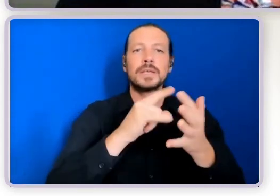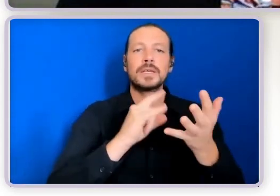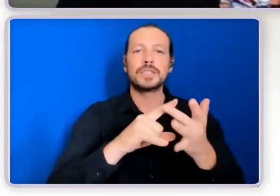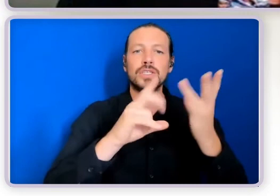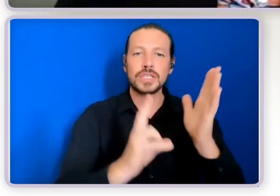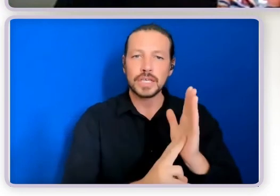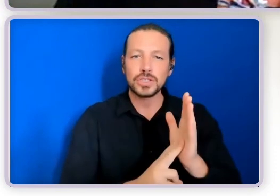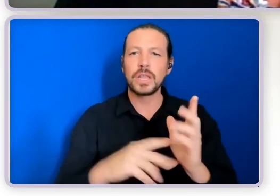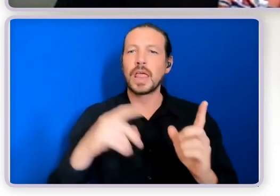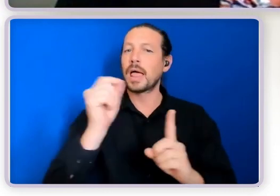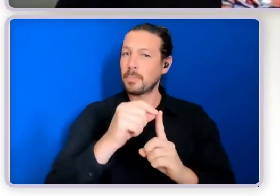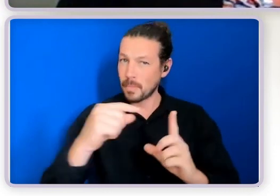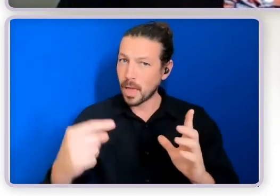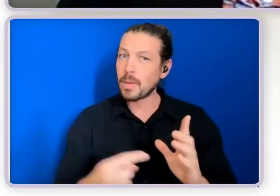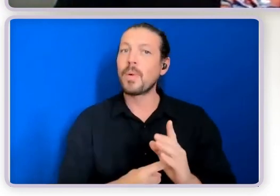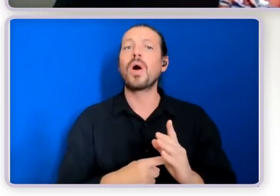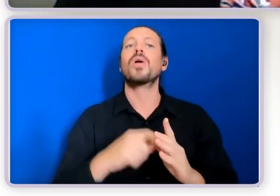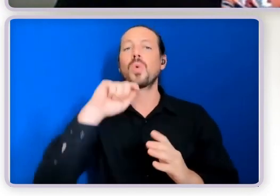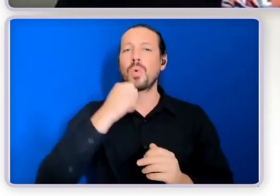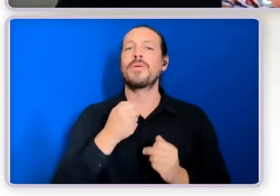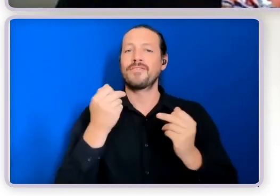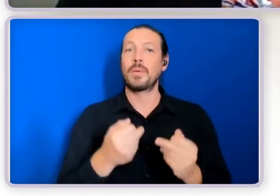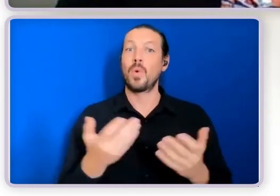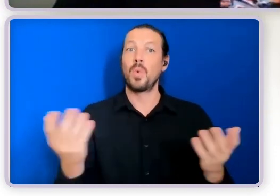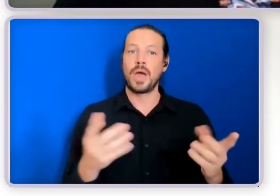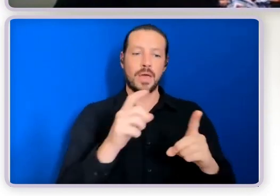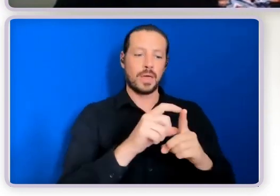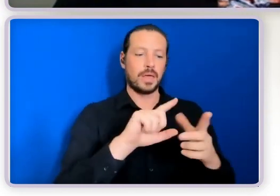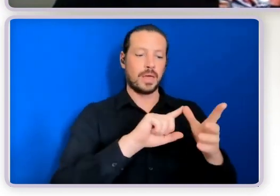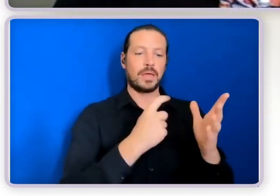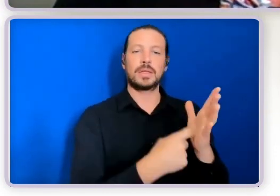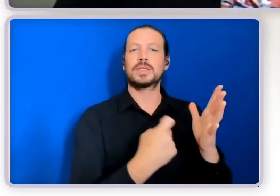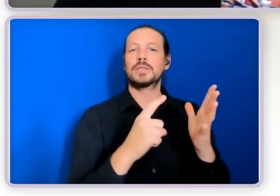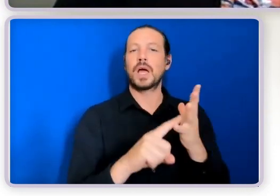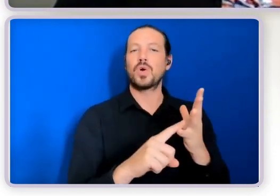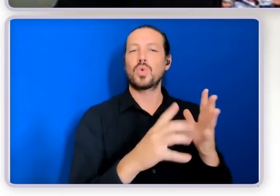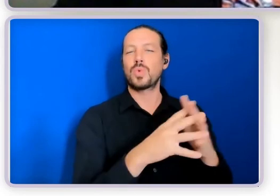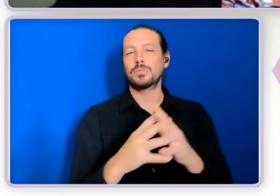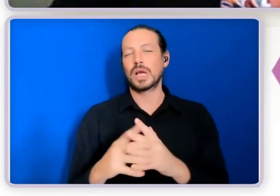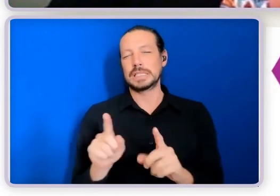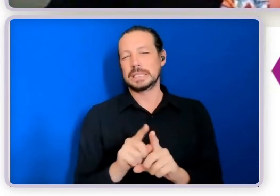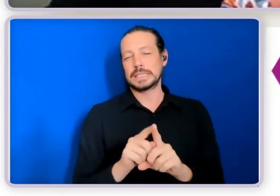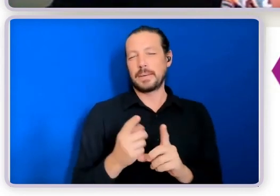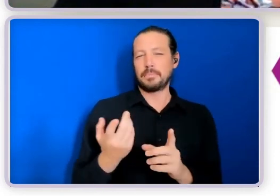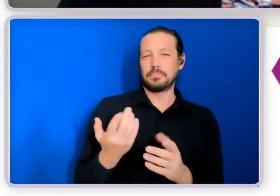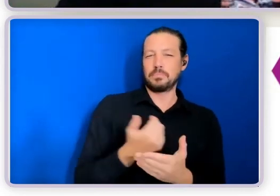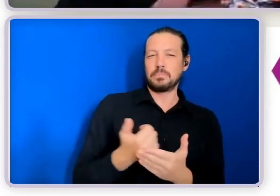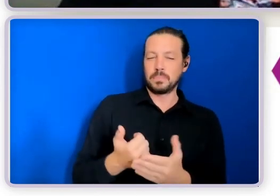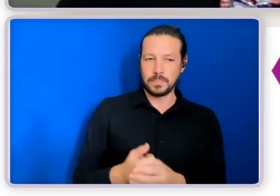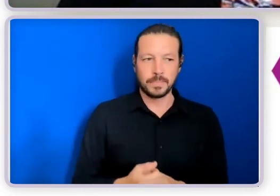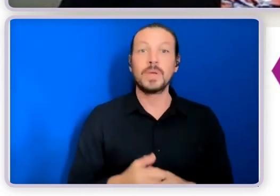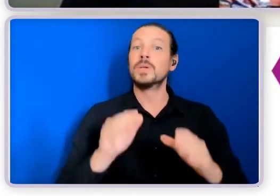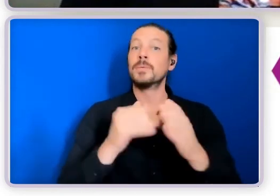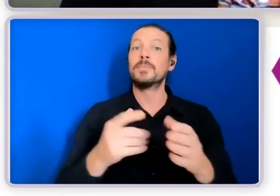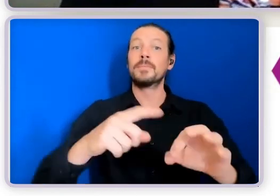it, will be available on the Darby website as per usual. So we'll go to questions and answers now. So if you've